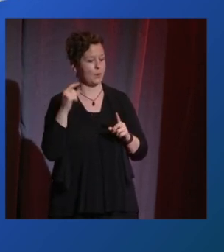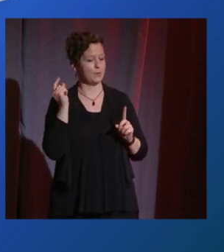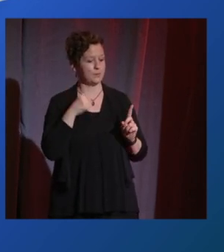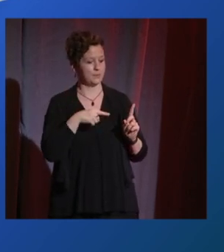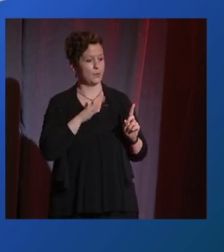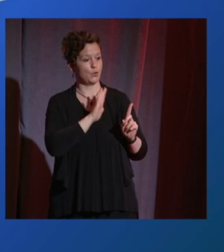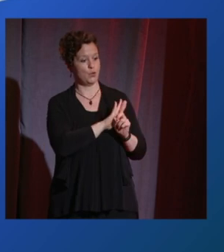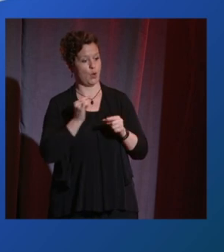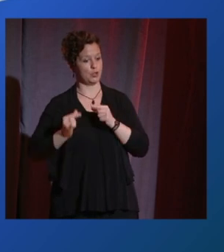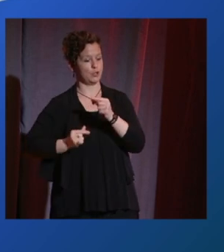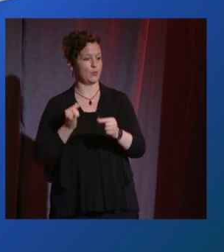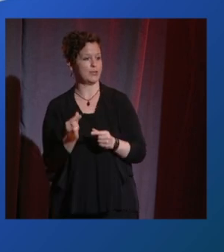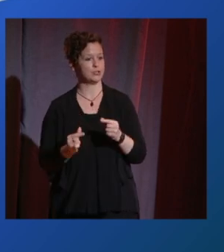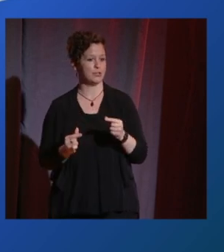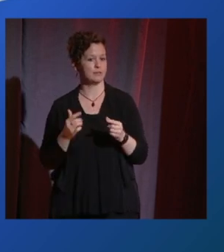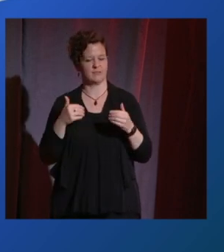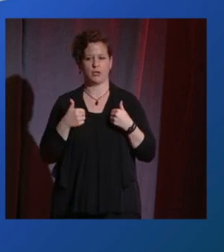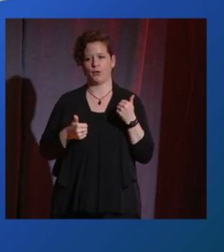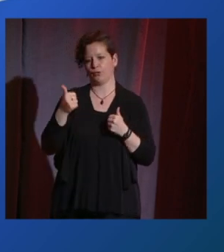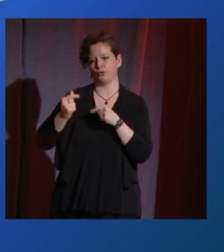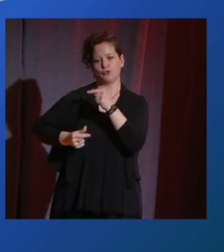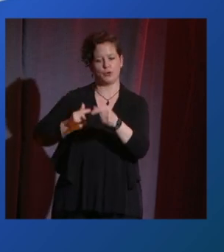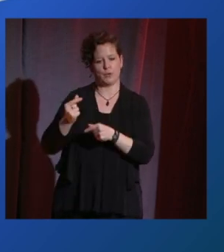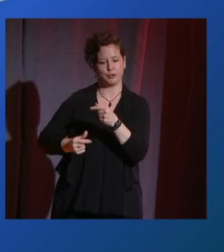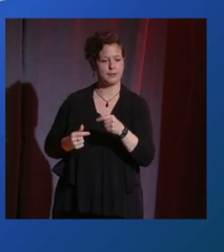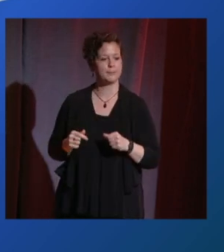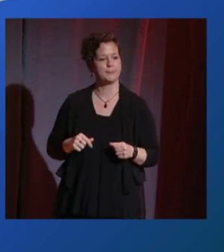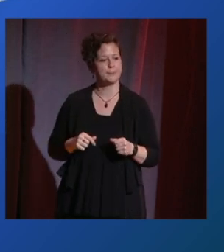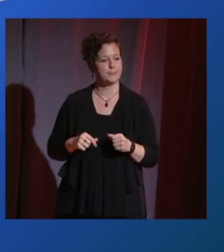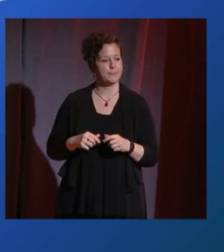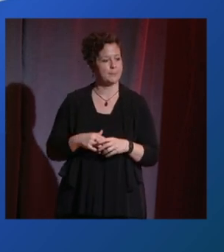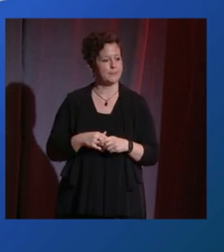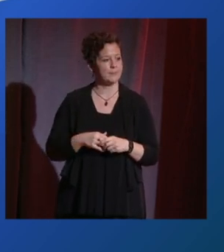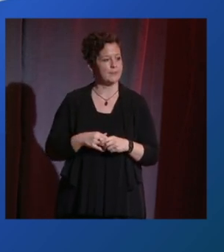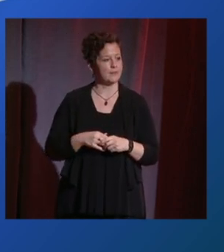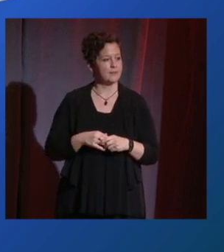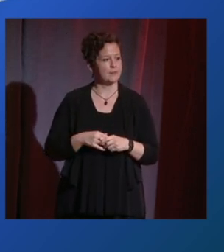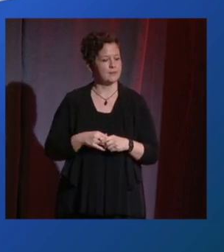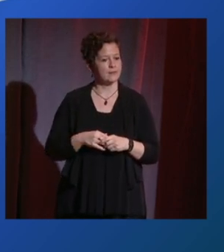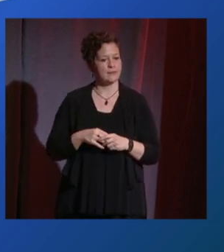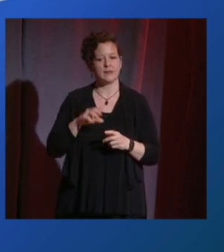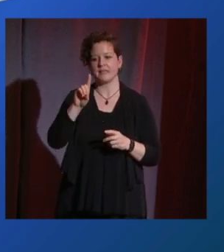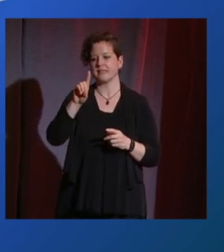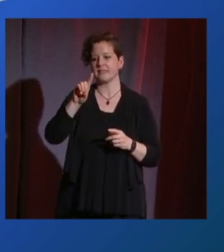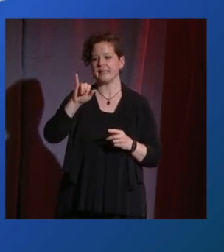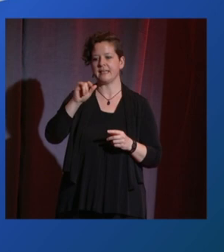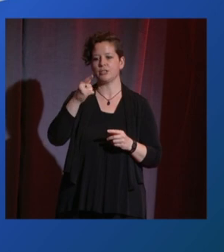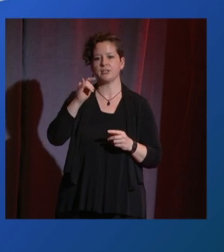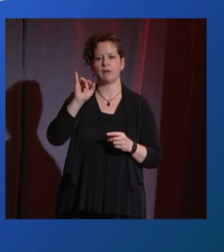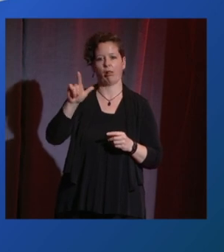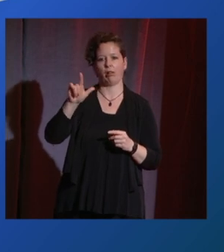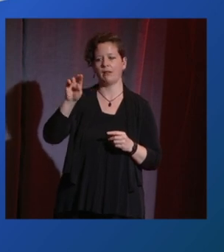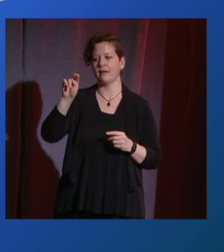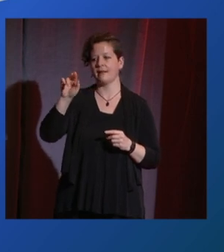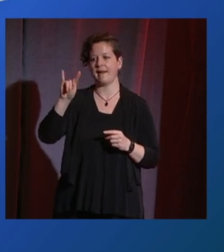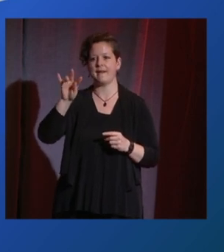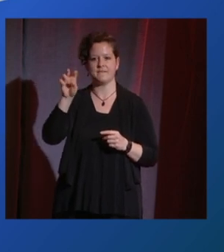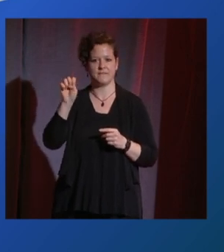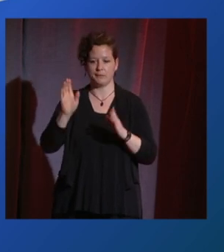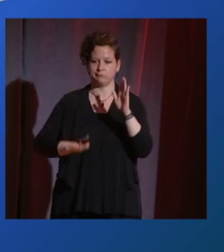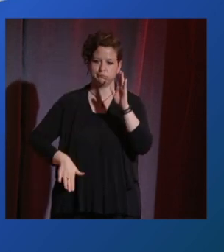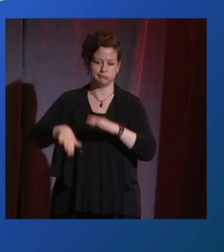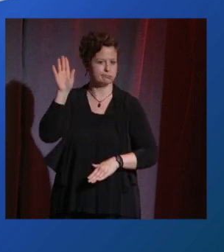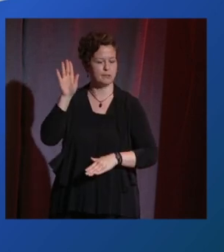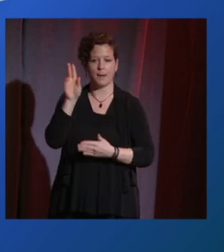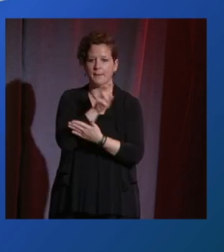generation this new this younger generation uh the digital natives you've you've been raised where you're immersed